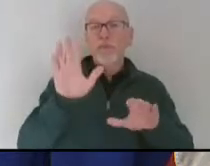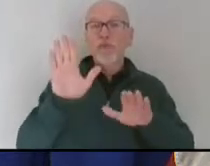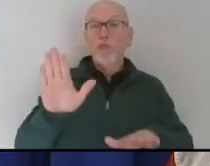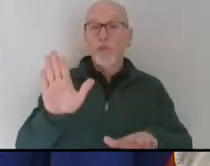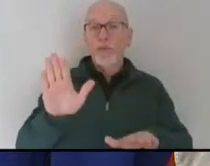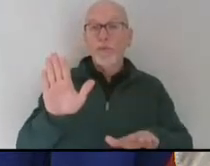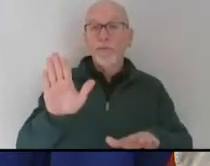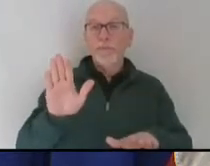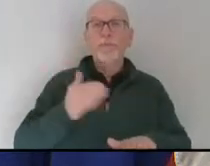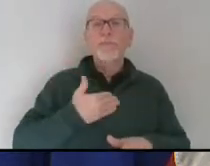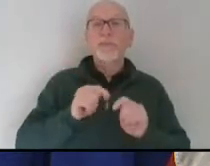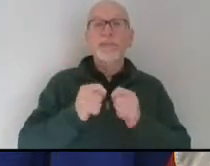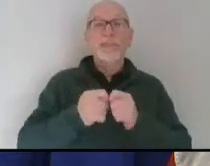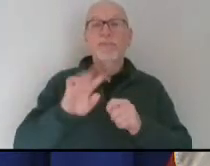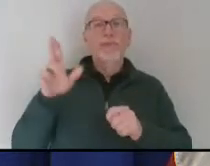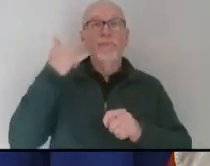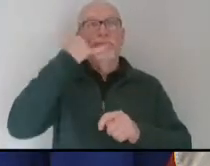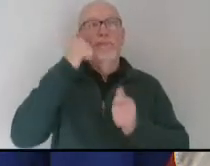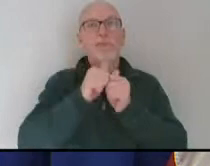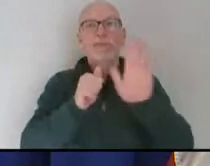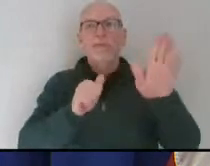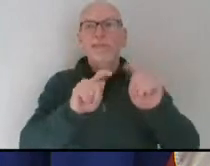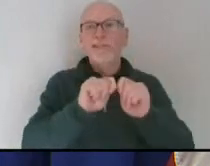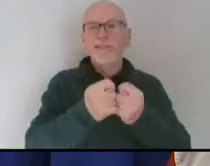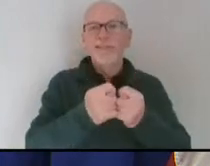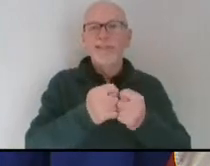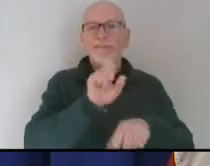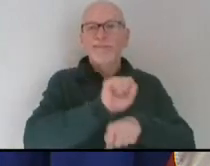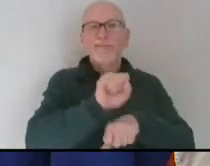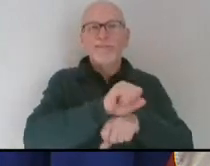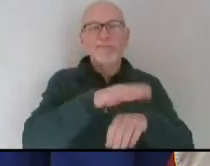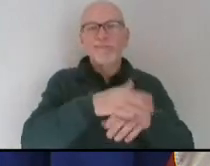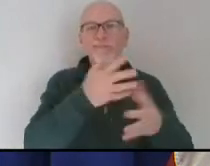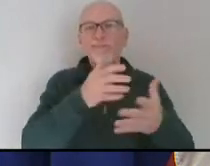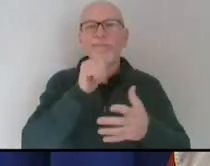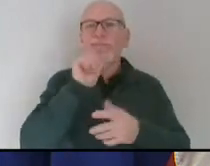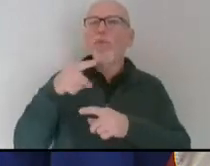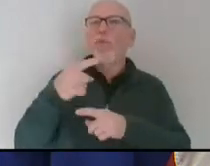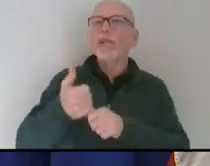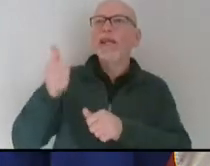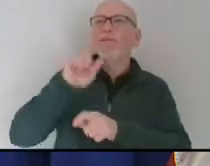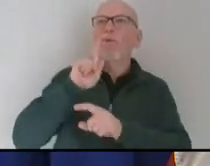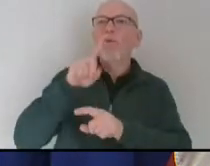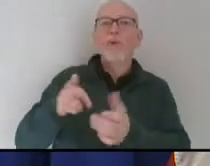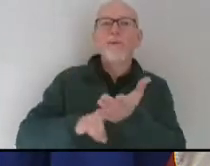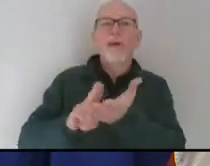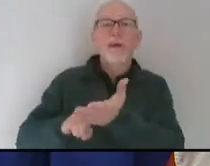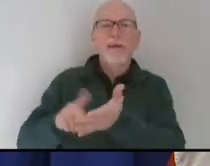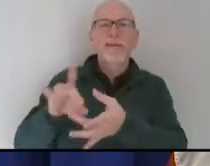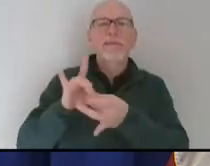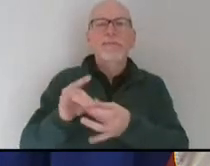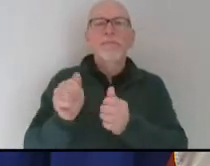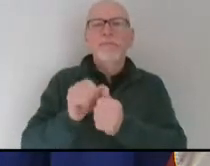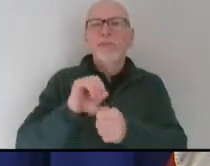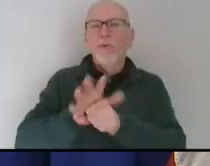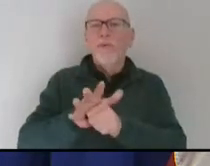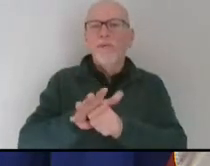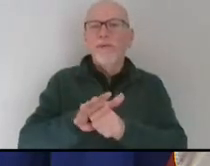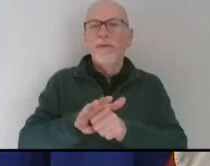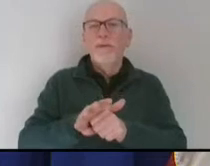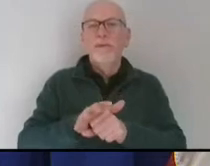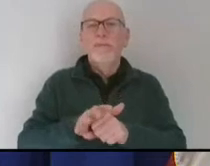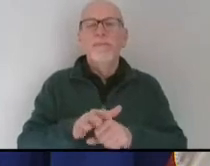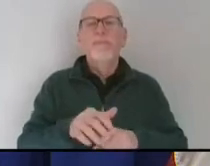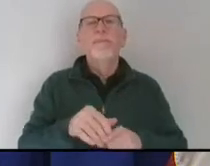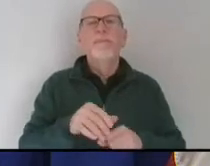our team was on the phone with his team, working through not just the executive orders that he signed regarding COVID-19,